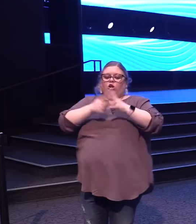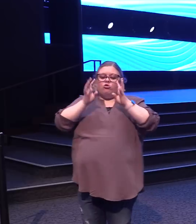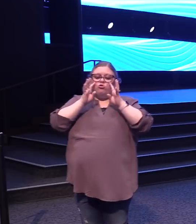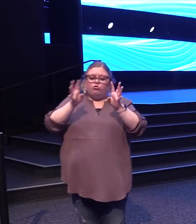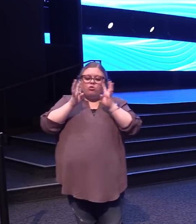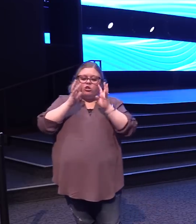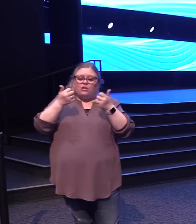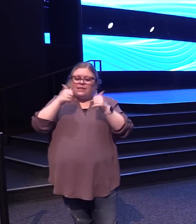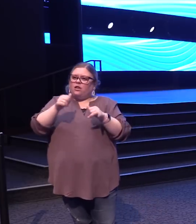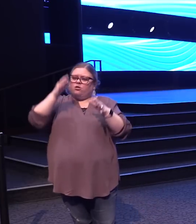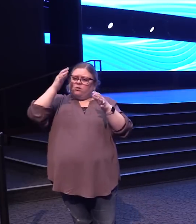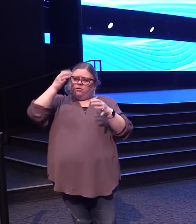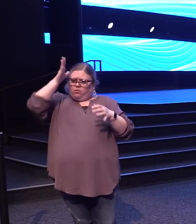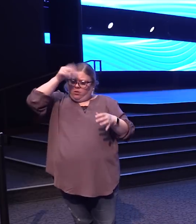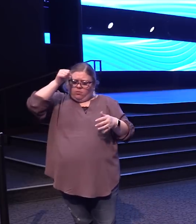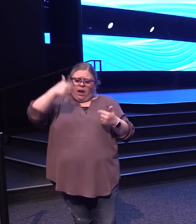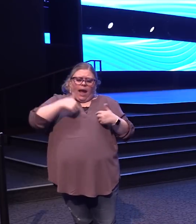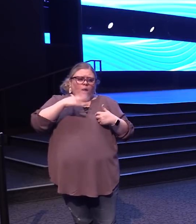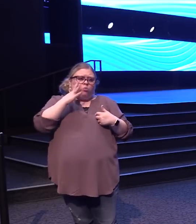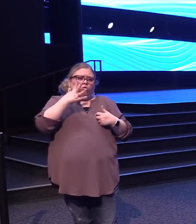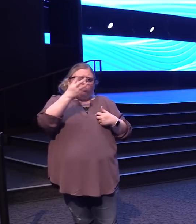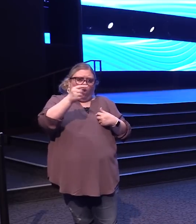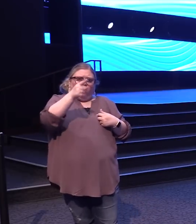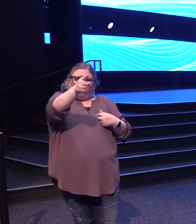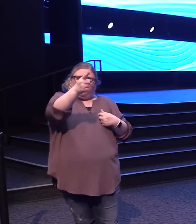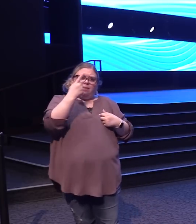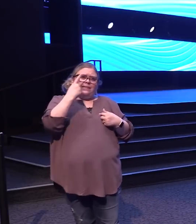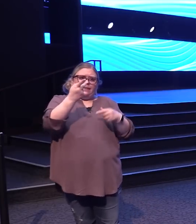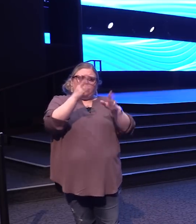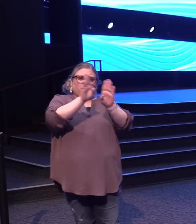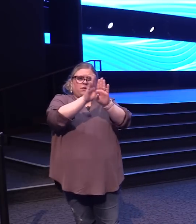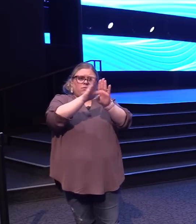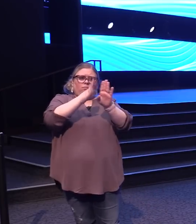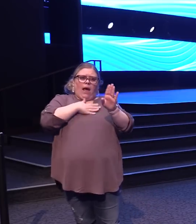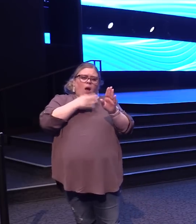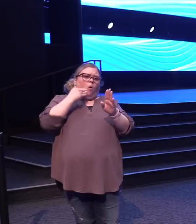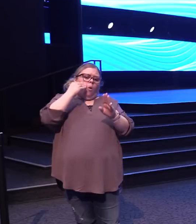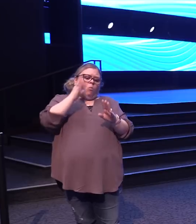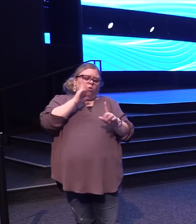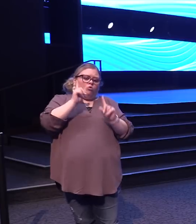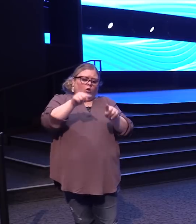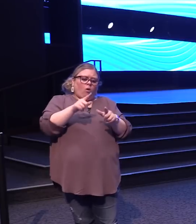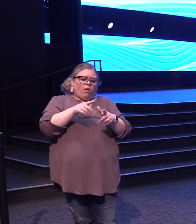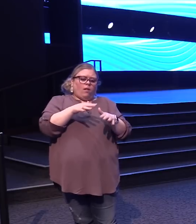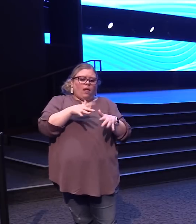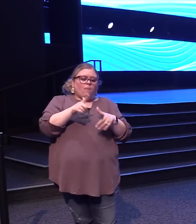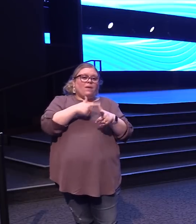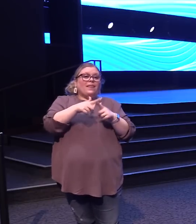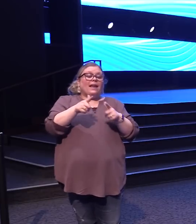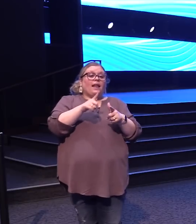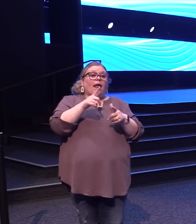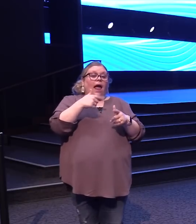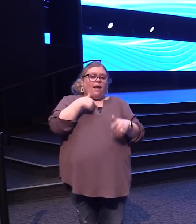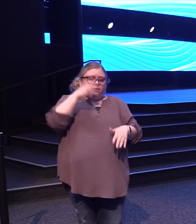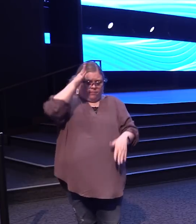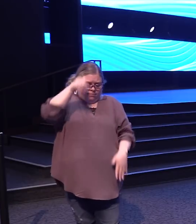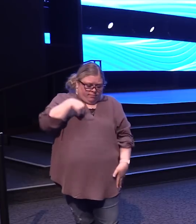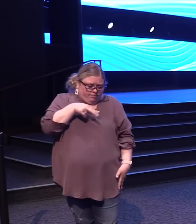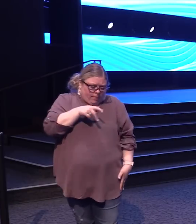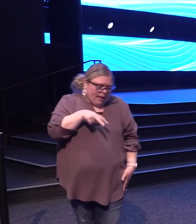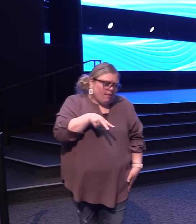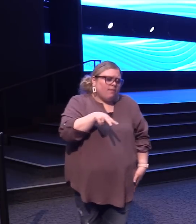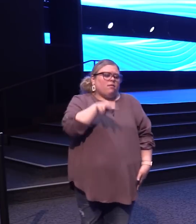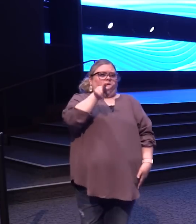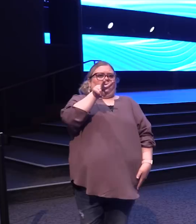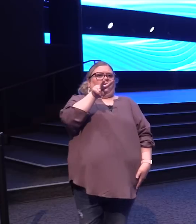she's still determined to go through with this horrible decision. But then she wrote in the message, but then I looked up,